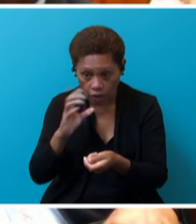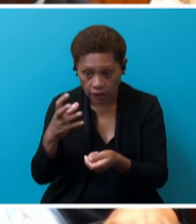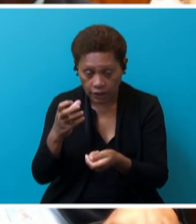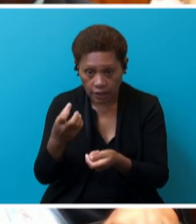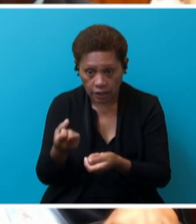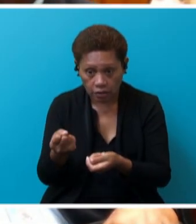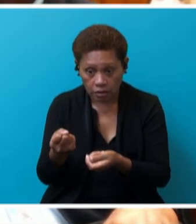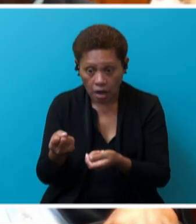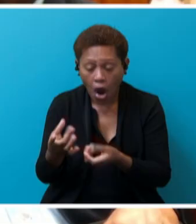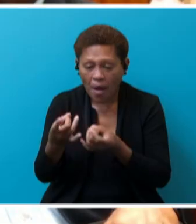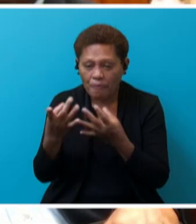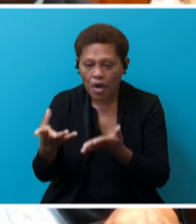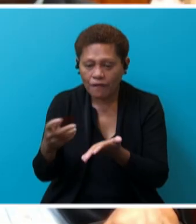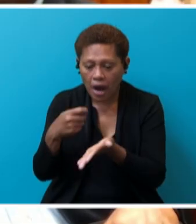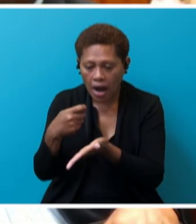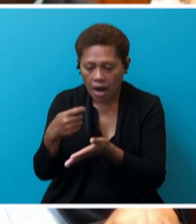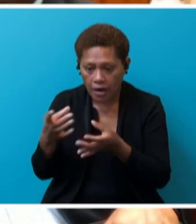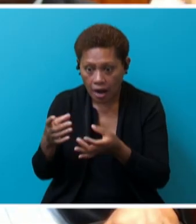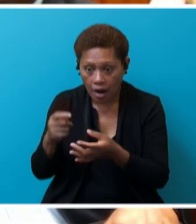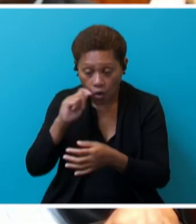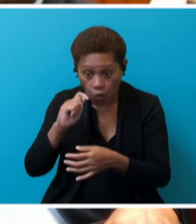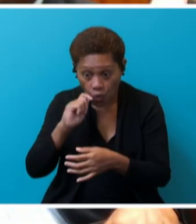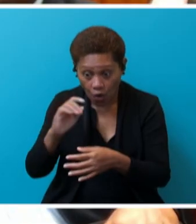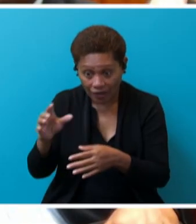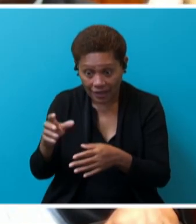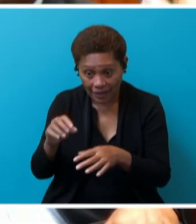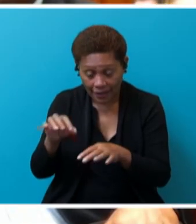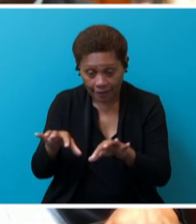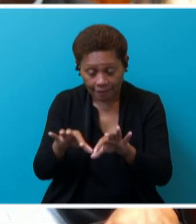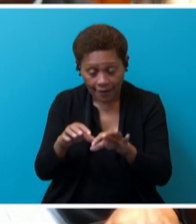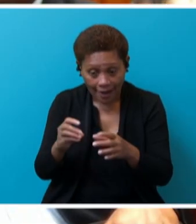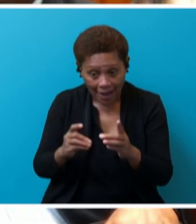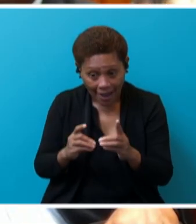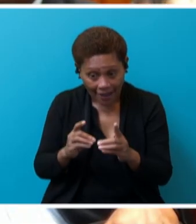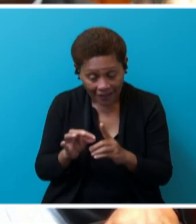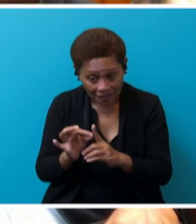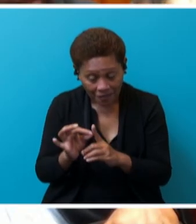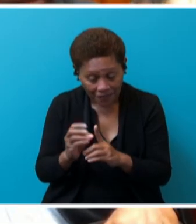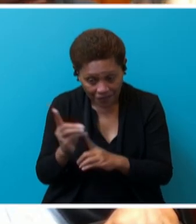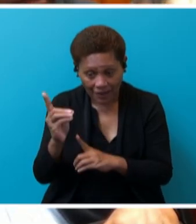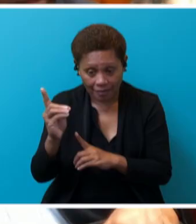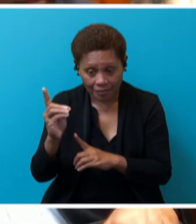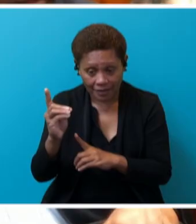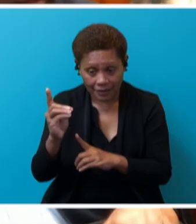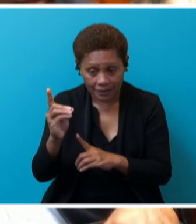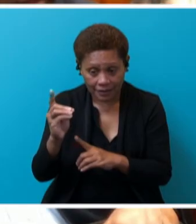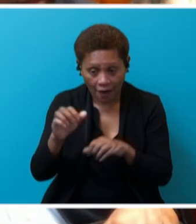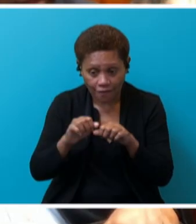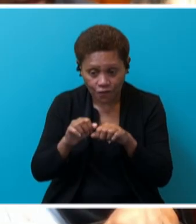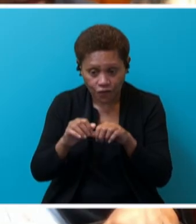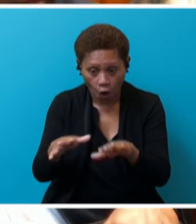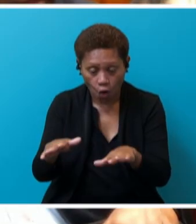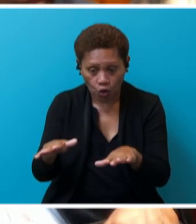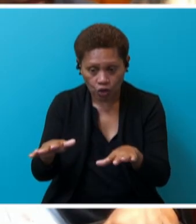communities, ensuring the development flows hand in hand with access to essential services. This stands